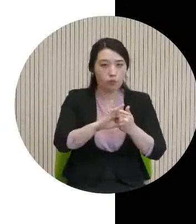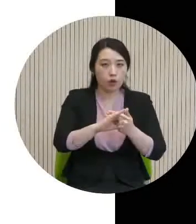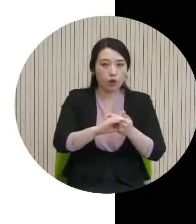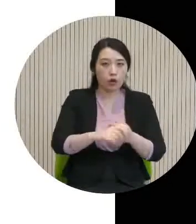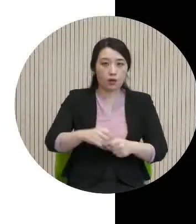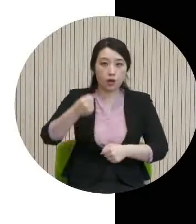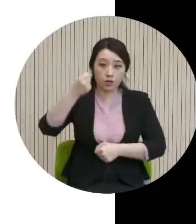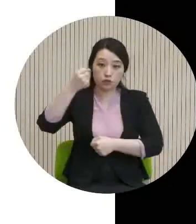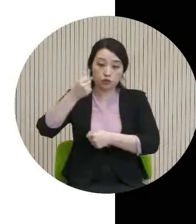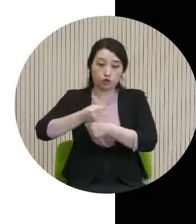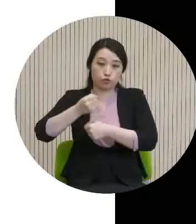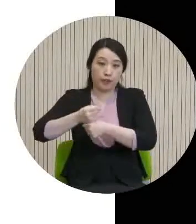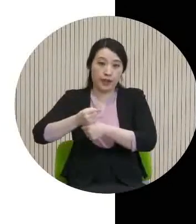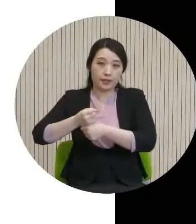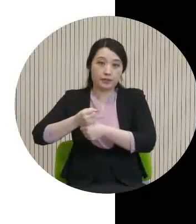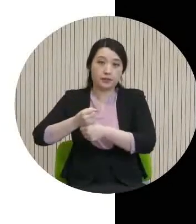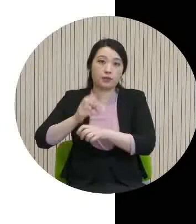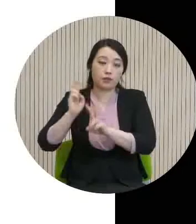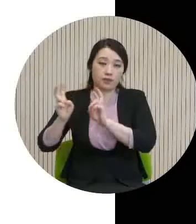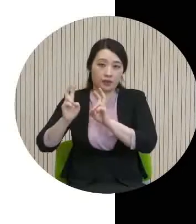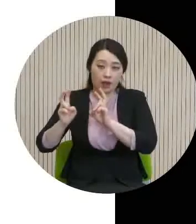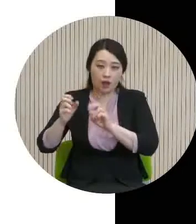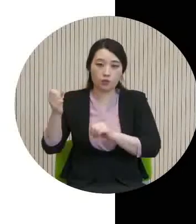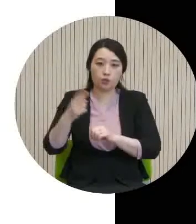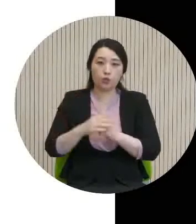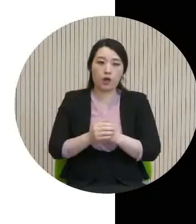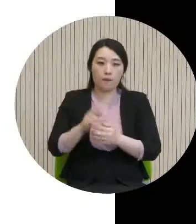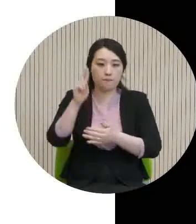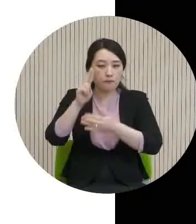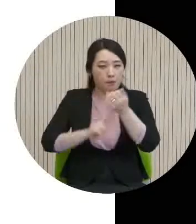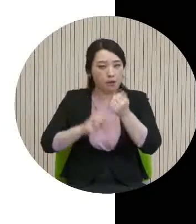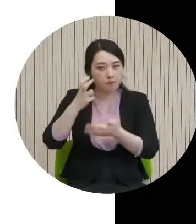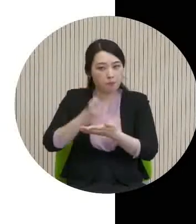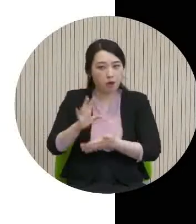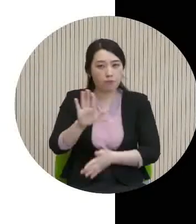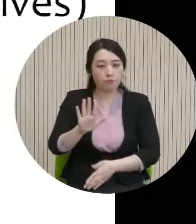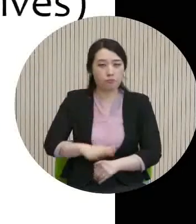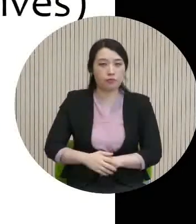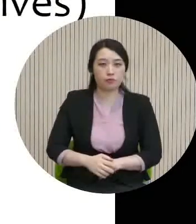talking about an act for the encouragement of learning.